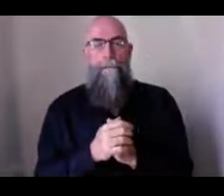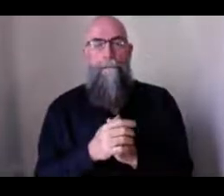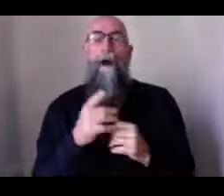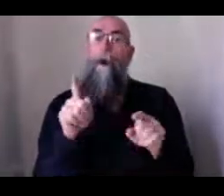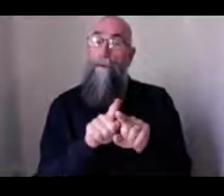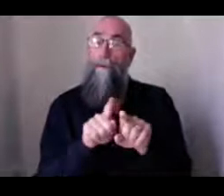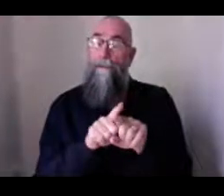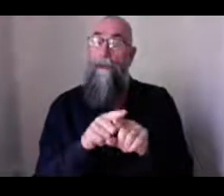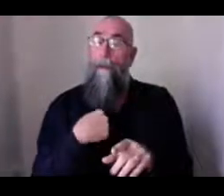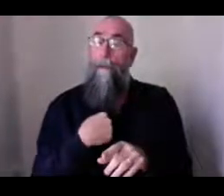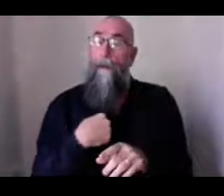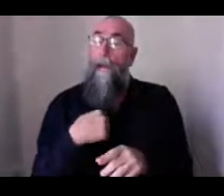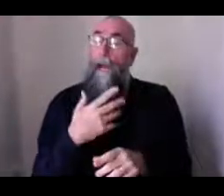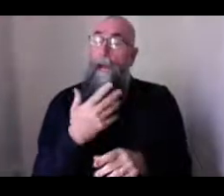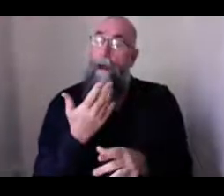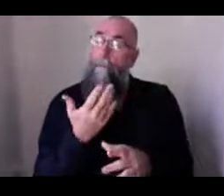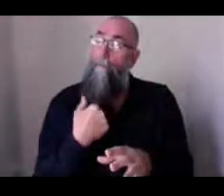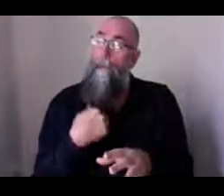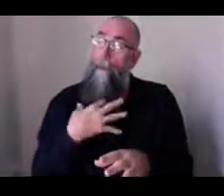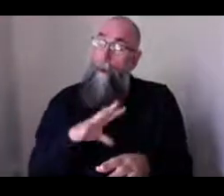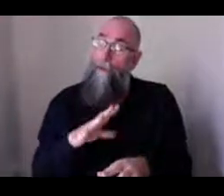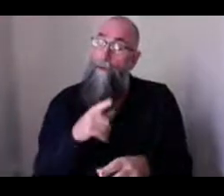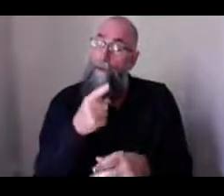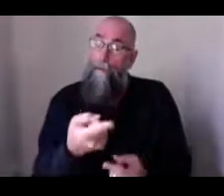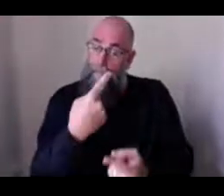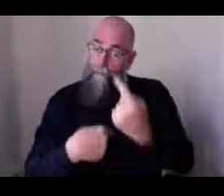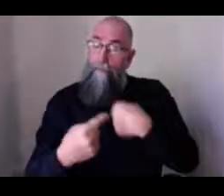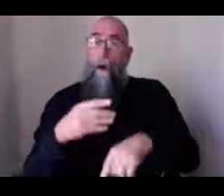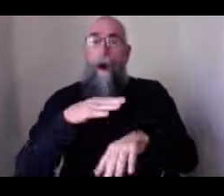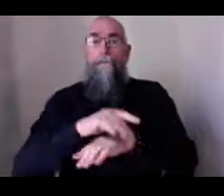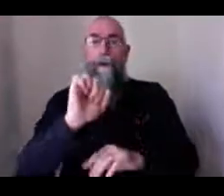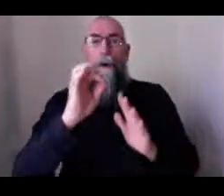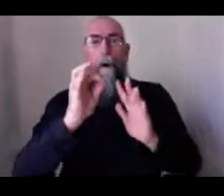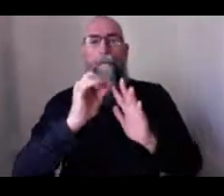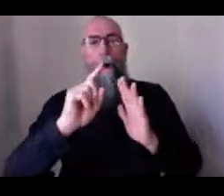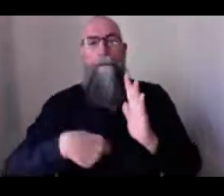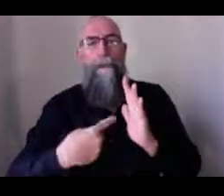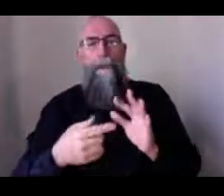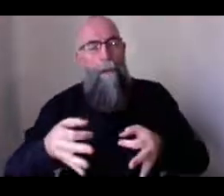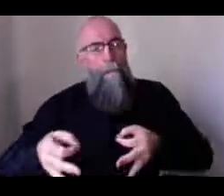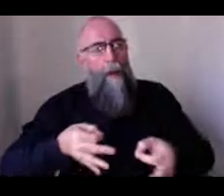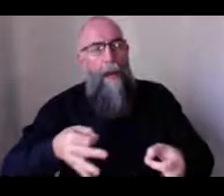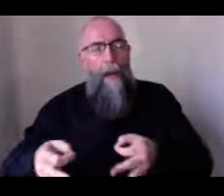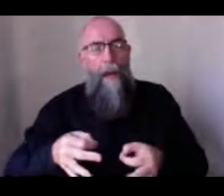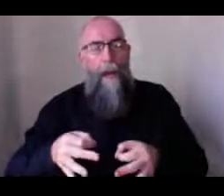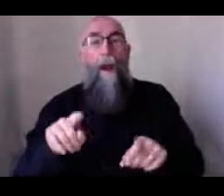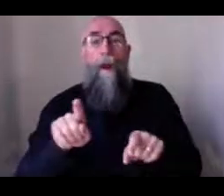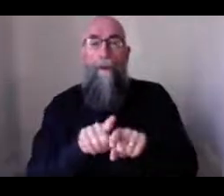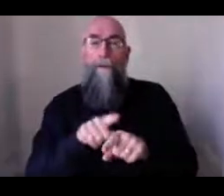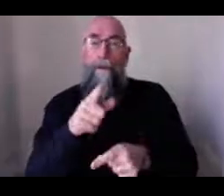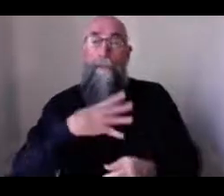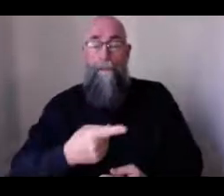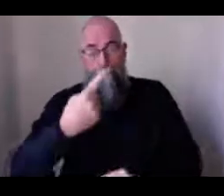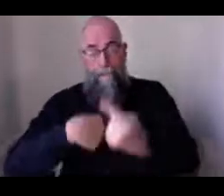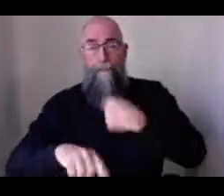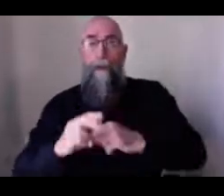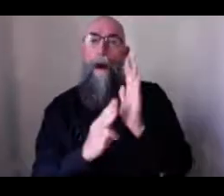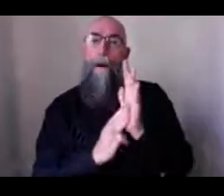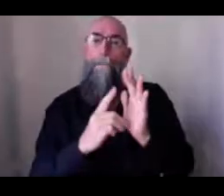project plan or what your project is going to look like and some information about sort of key milestones for your project as well.